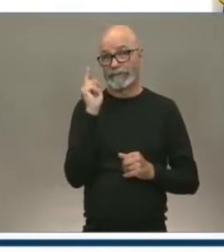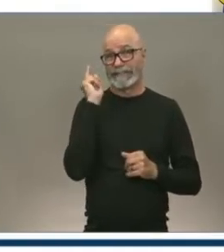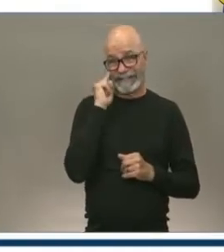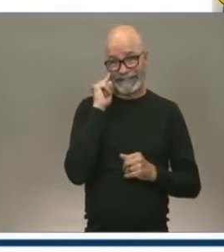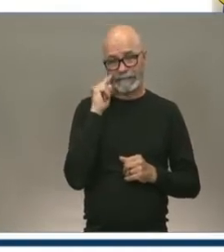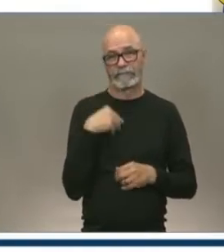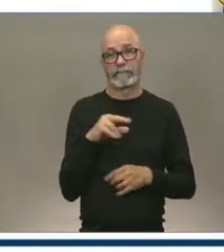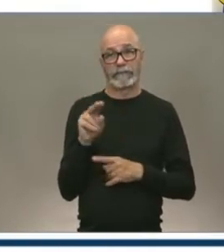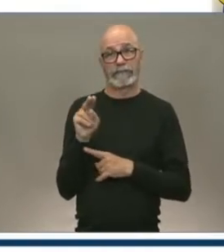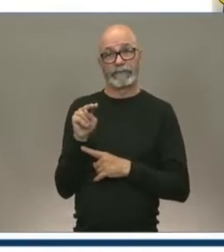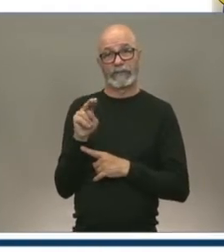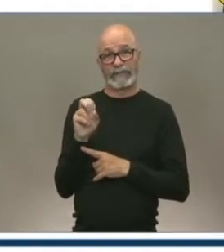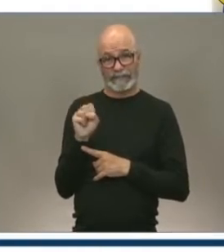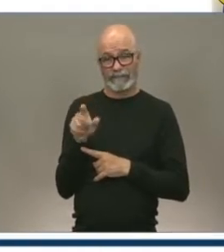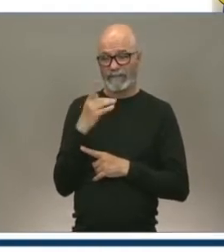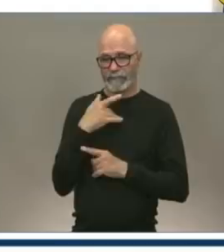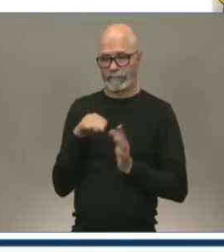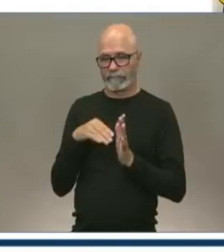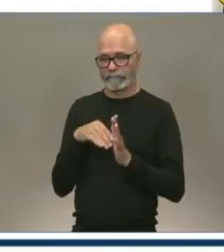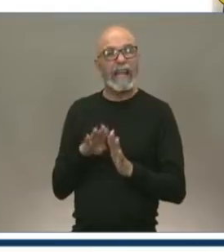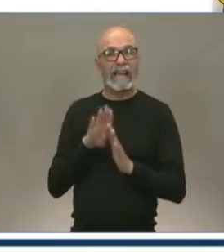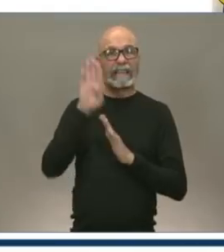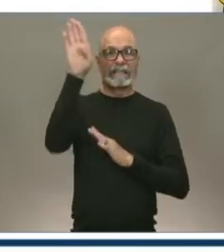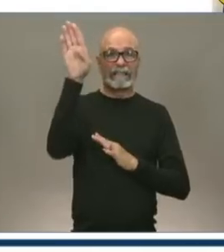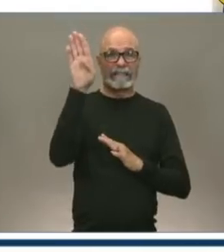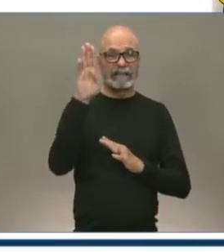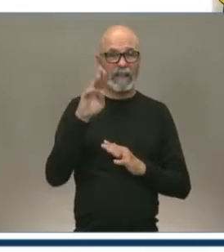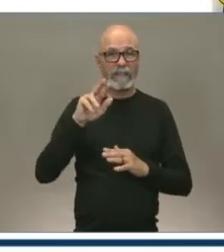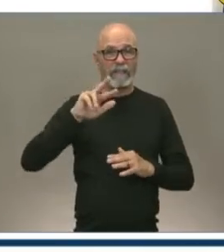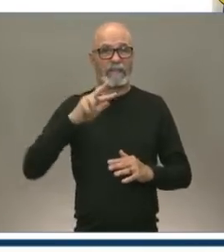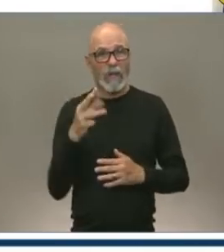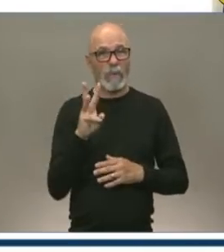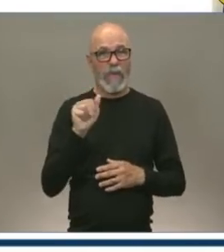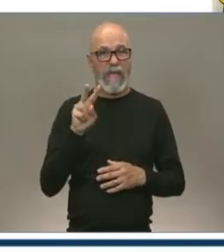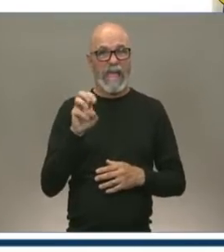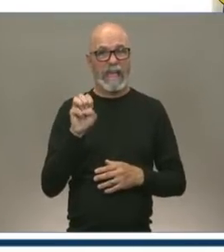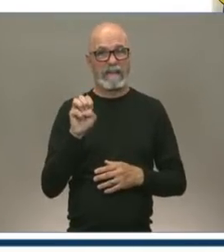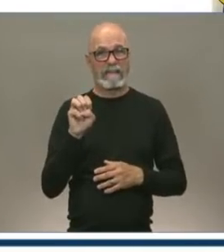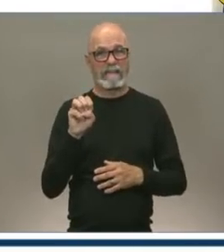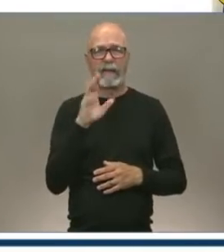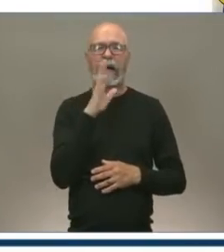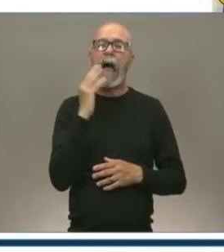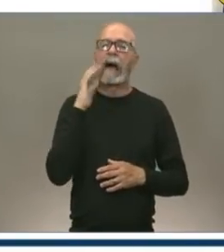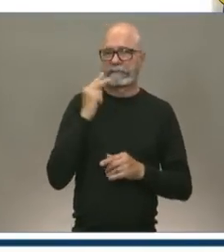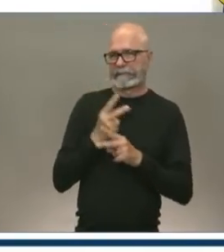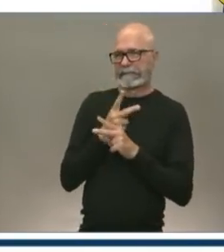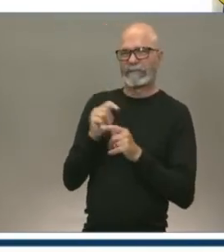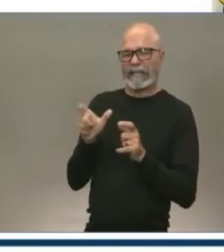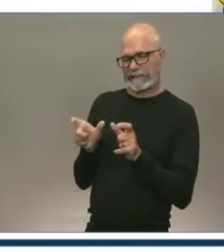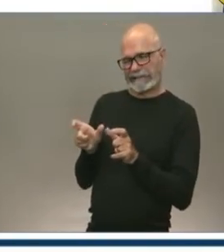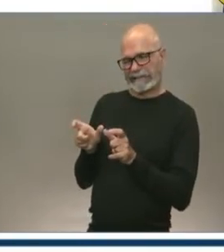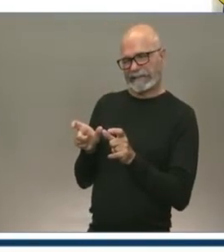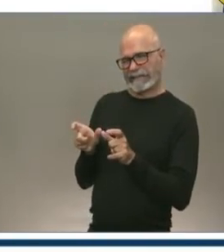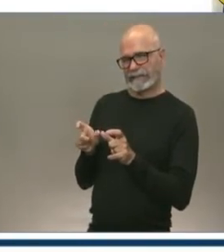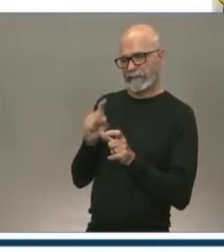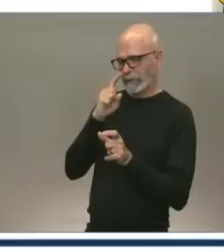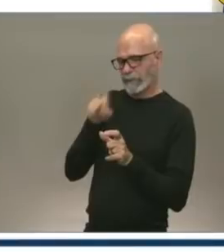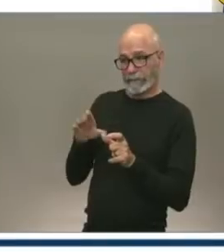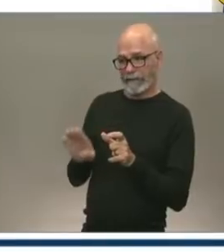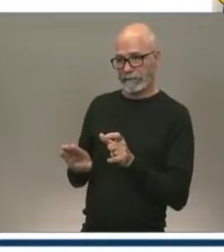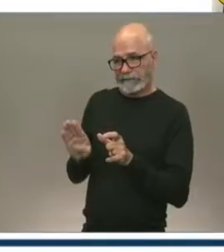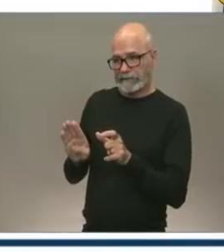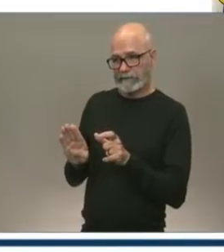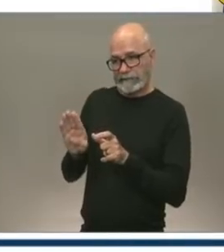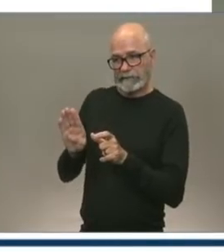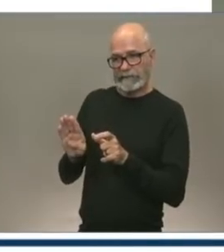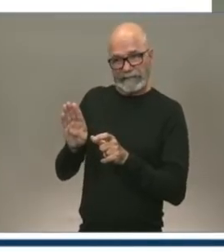a couple weeks ago when we talked about it, you had said you were going to try everything in your power to prevent that, but is that looking more likely? No, I think,